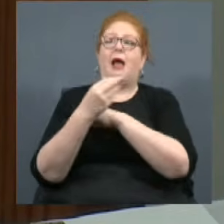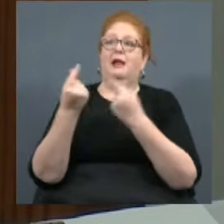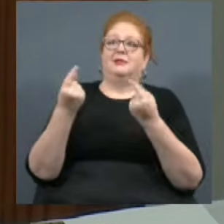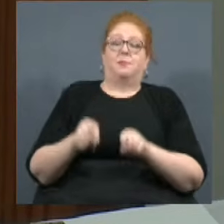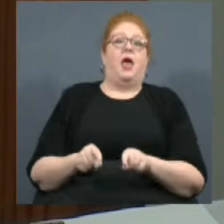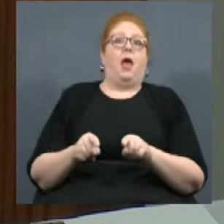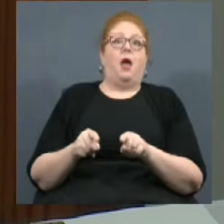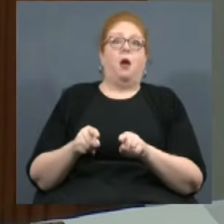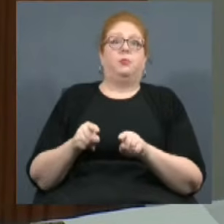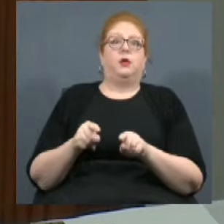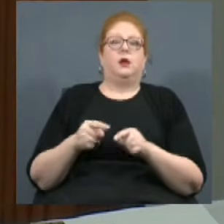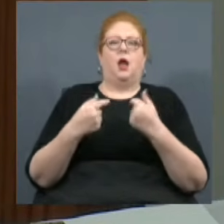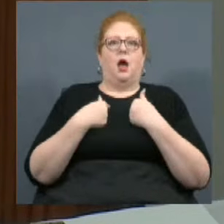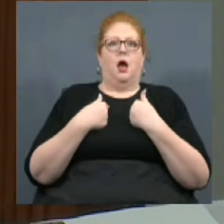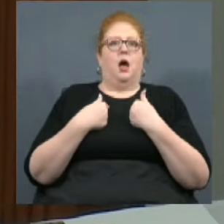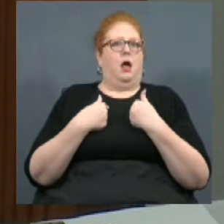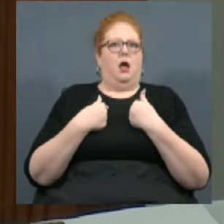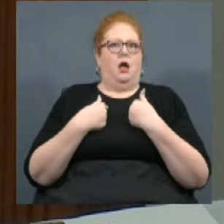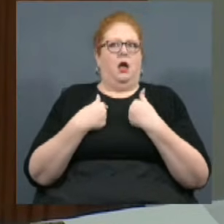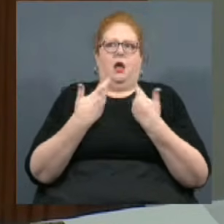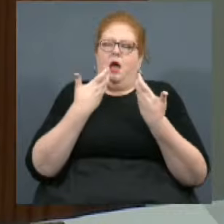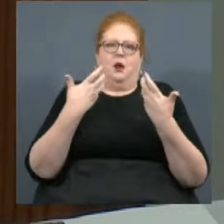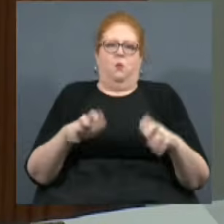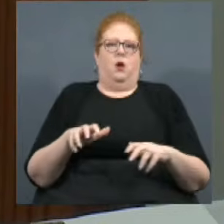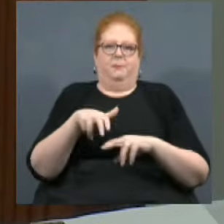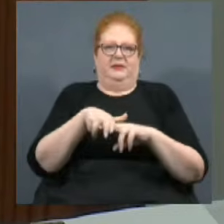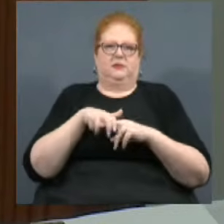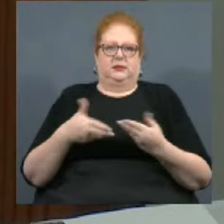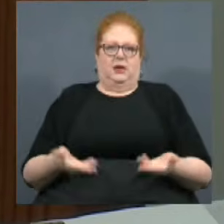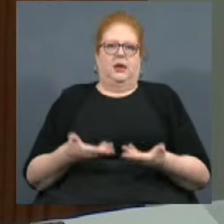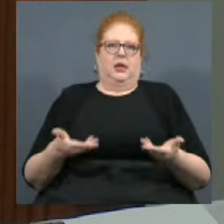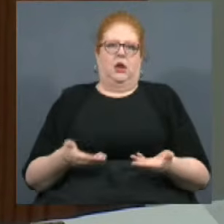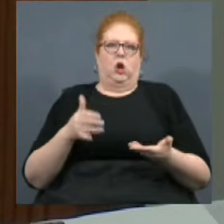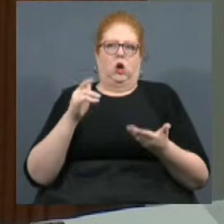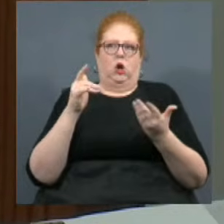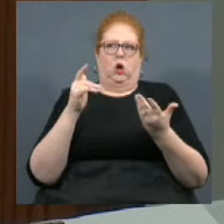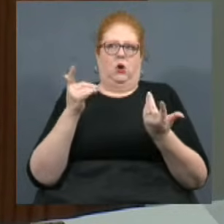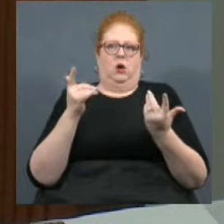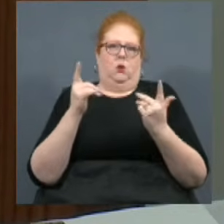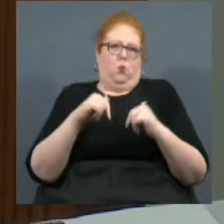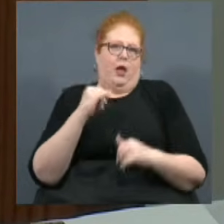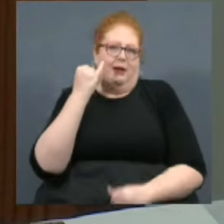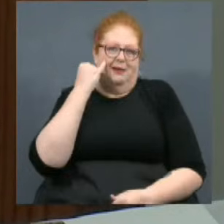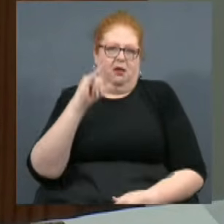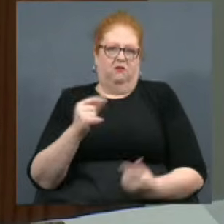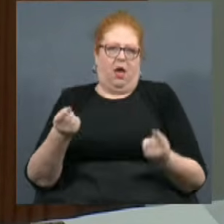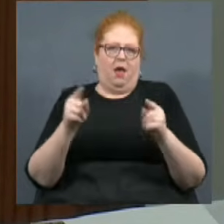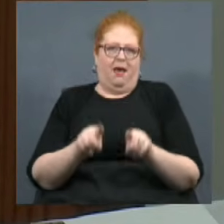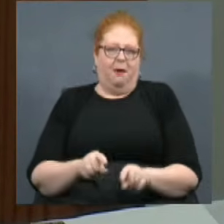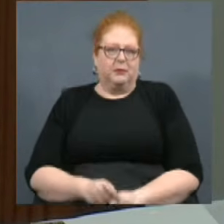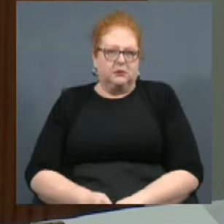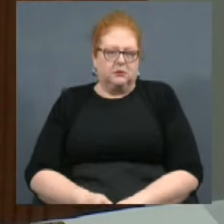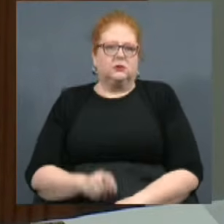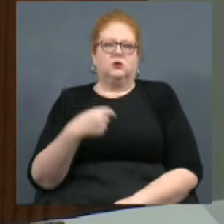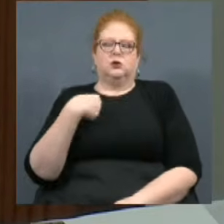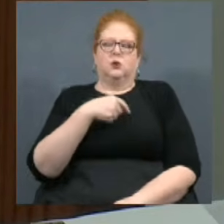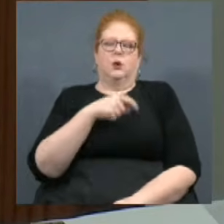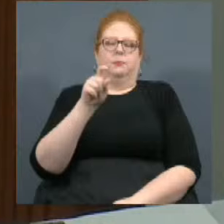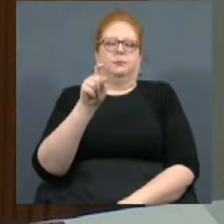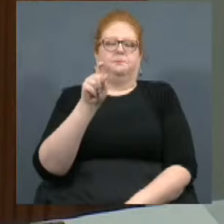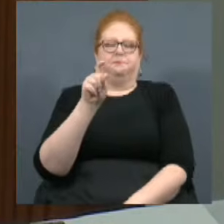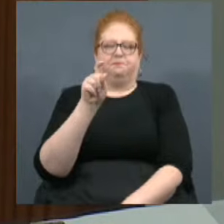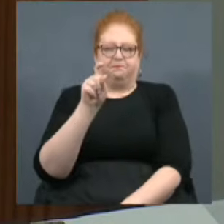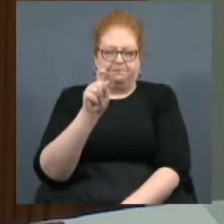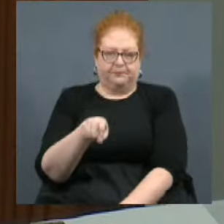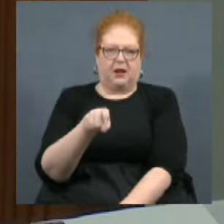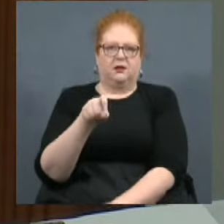I don't want to be me. I don't want to be sitting in this chair if that happens. So, and that's the thing we really got to, to